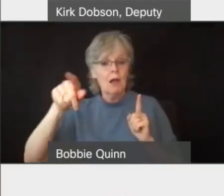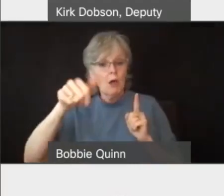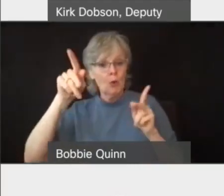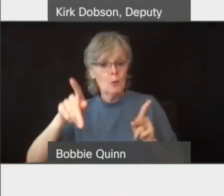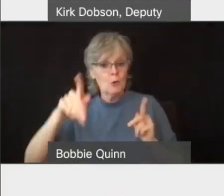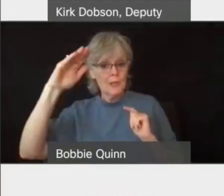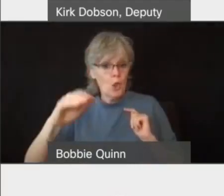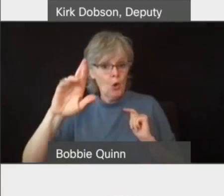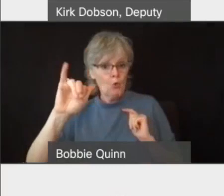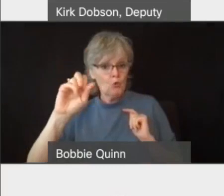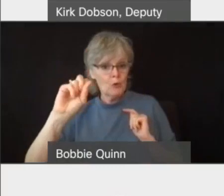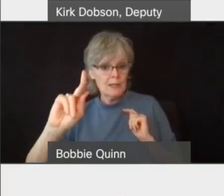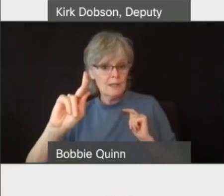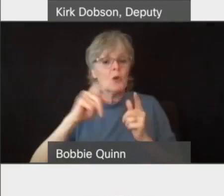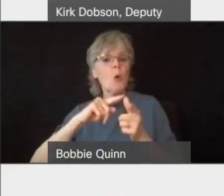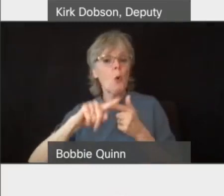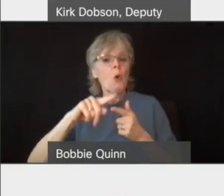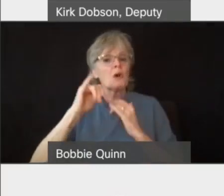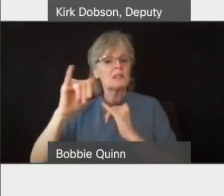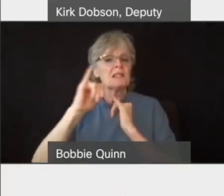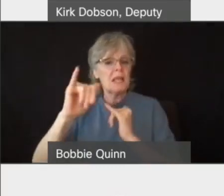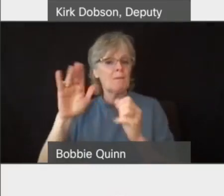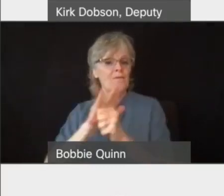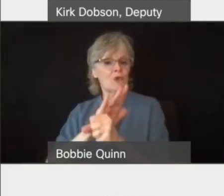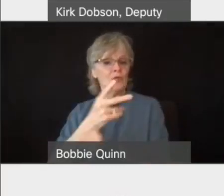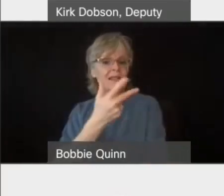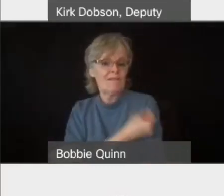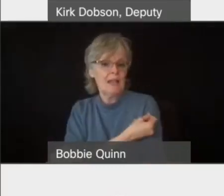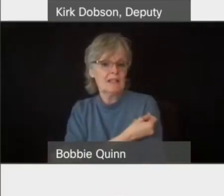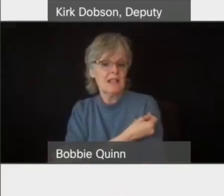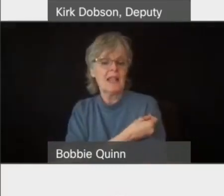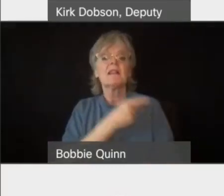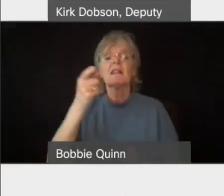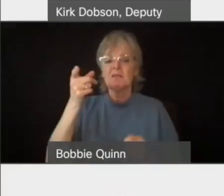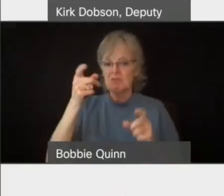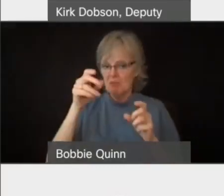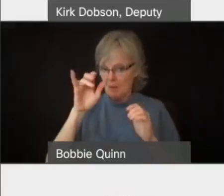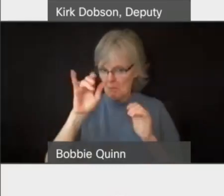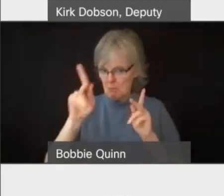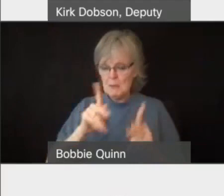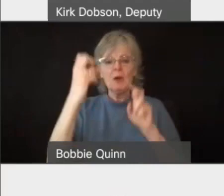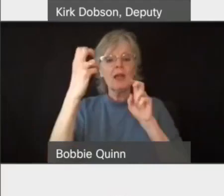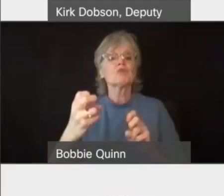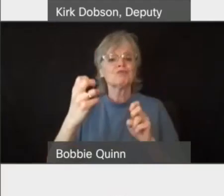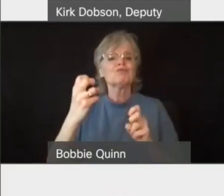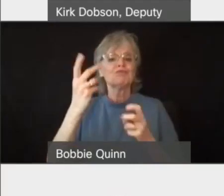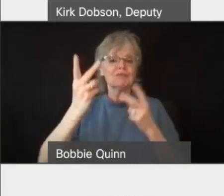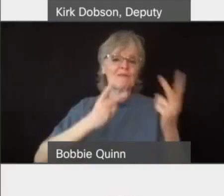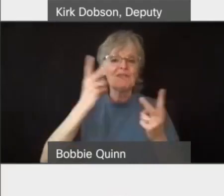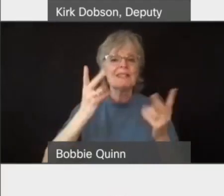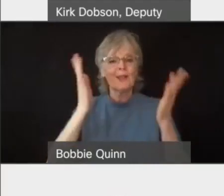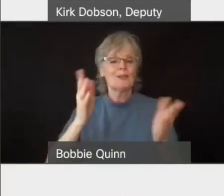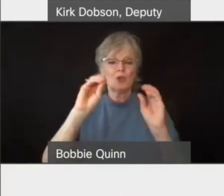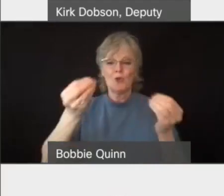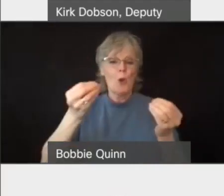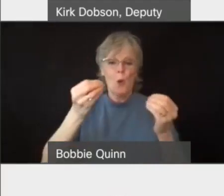or has also been fully vaccinated, that those people could visit with each other without a mask. But none